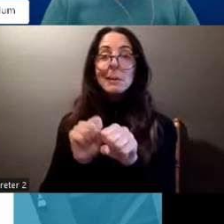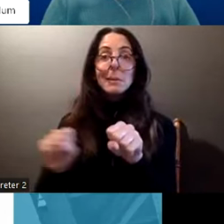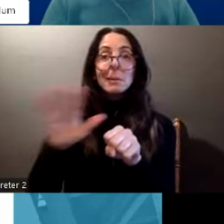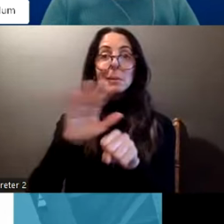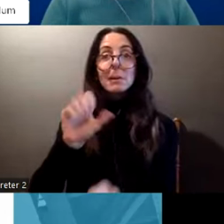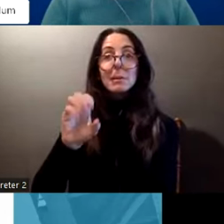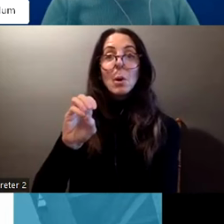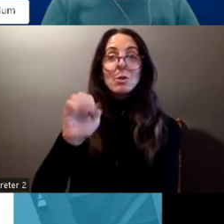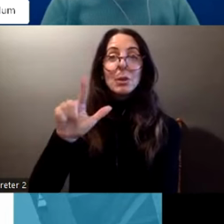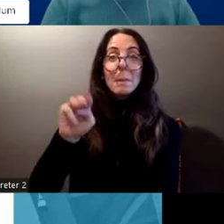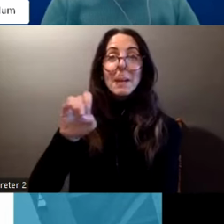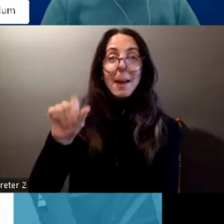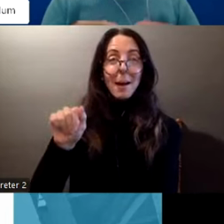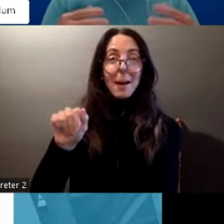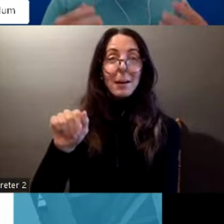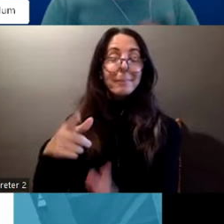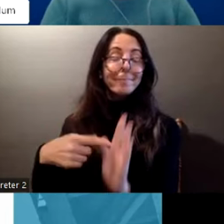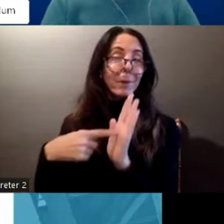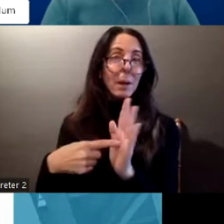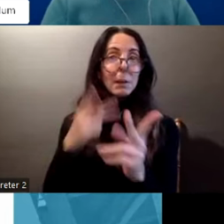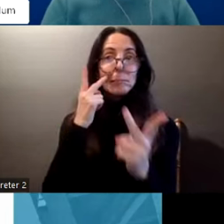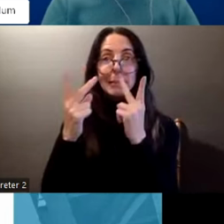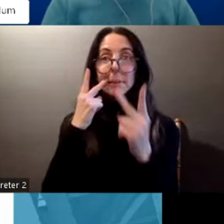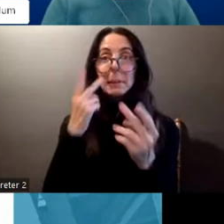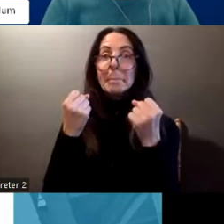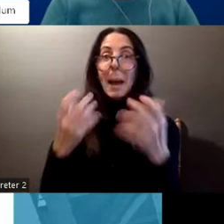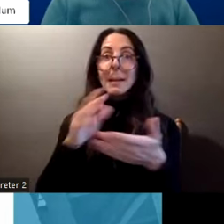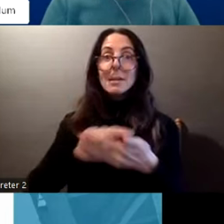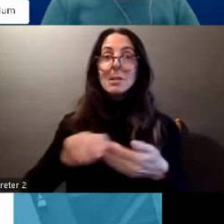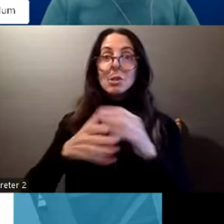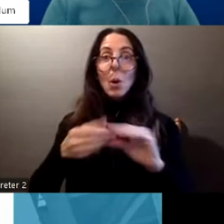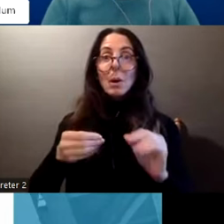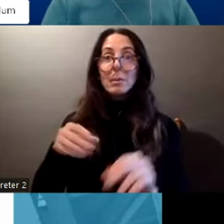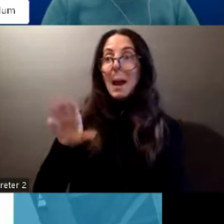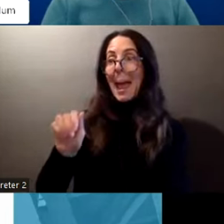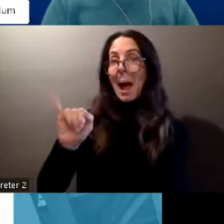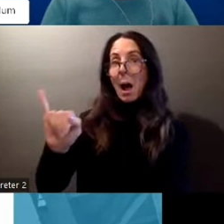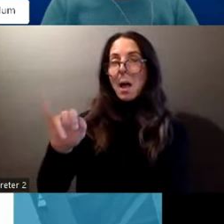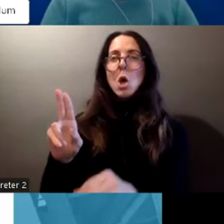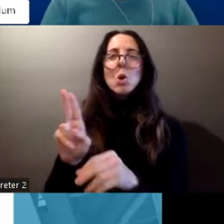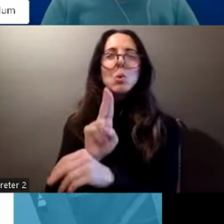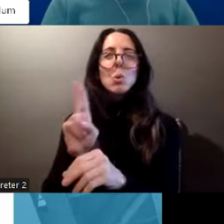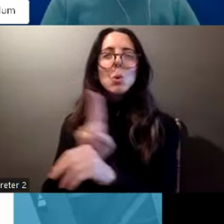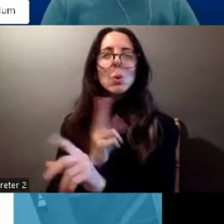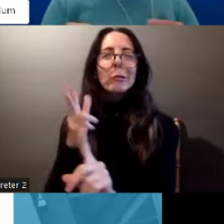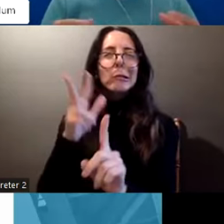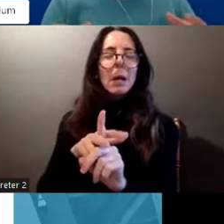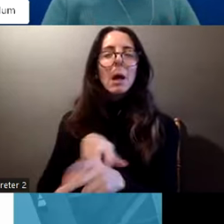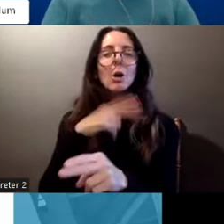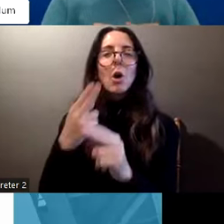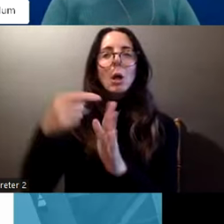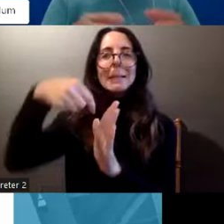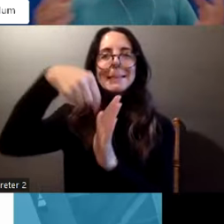been a lot of stories about technology being used to create deep fake videos, right? Where,